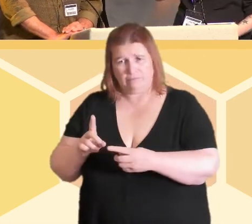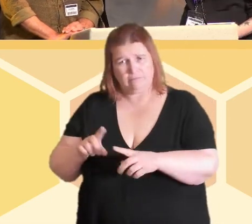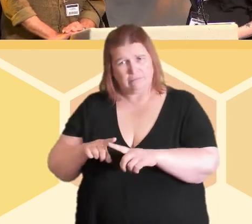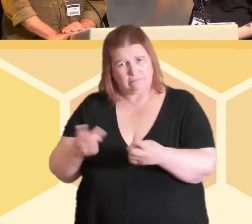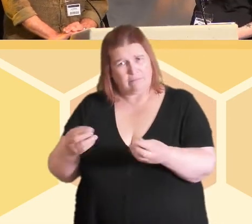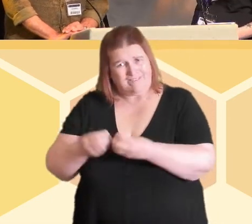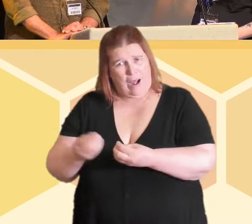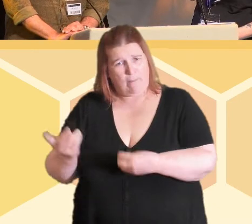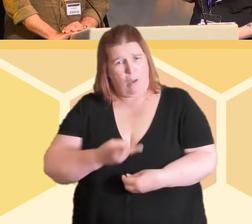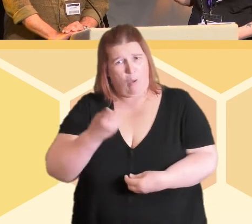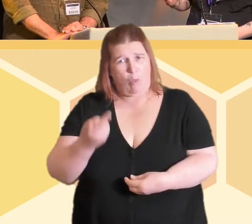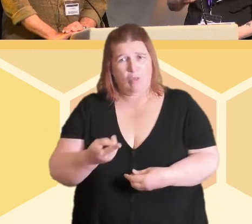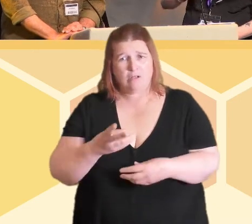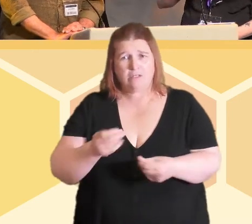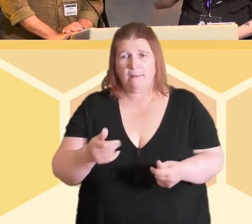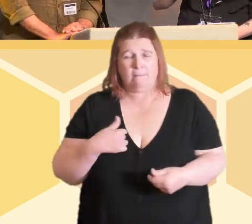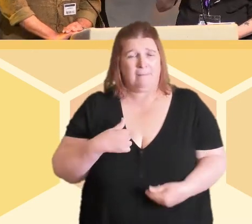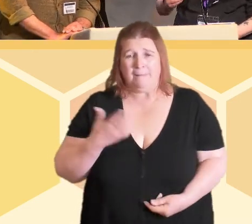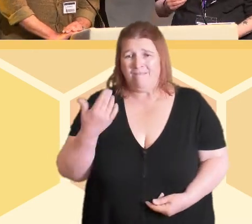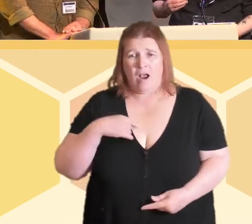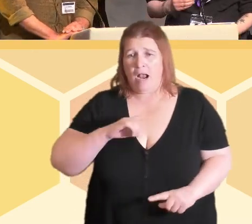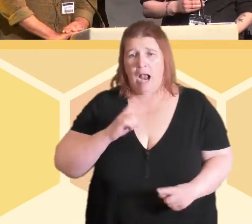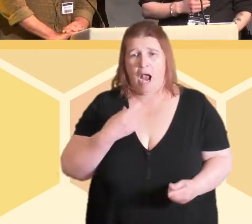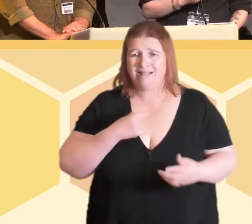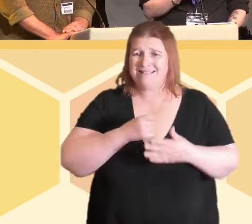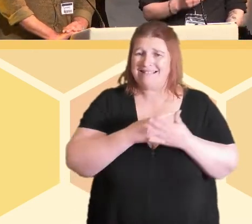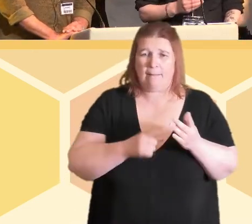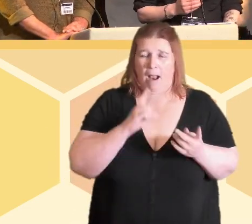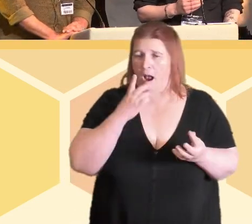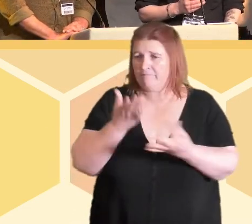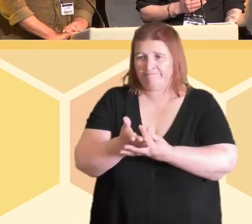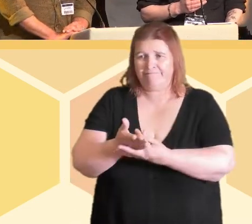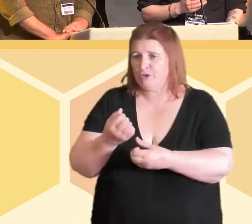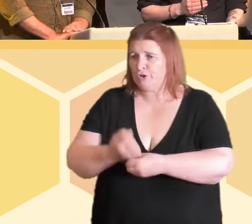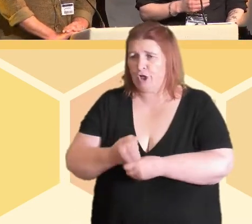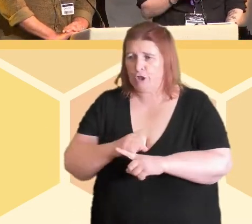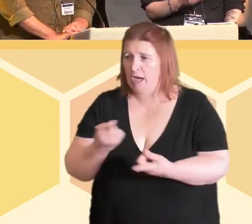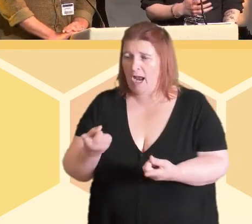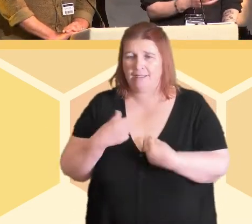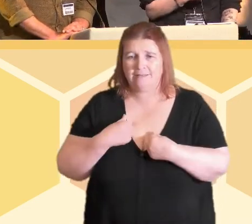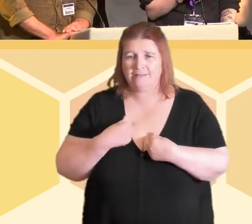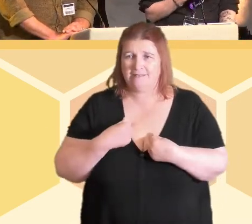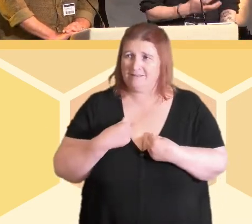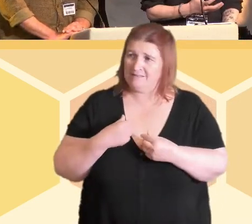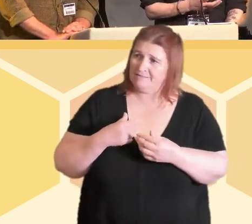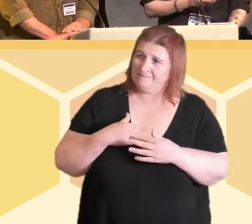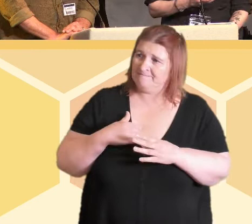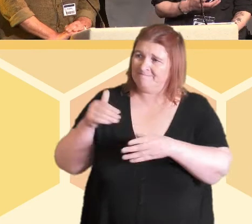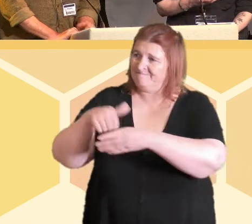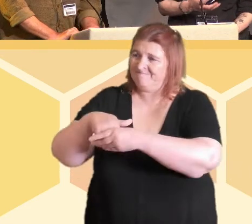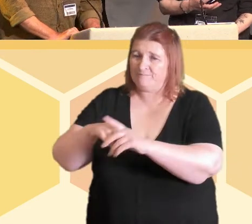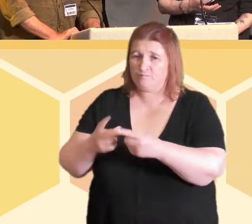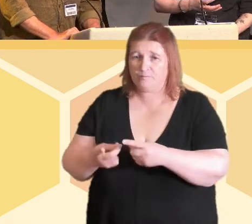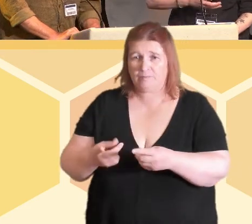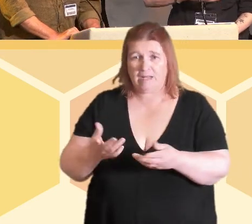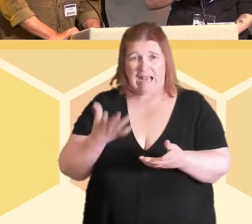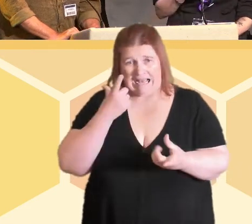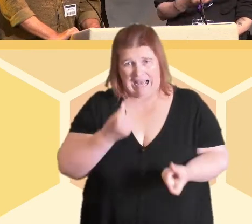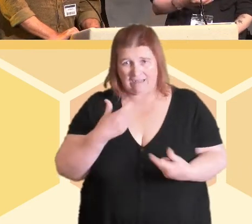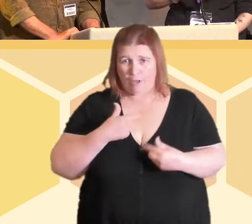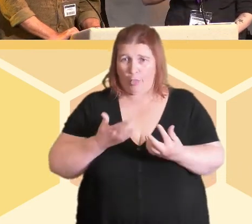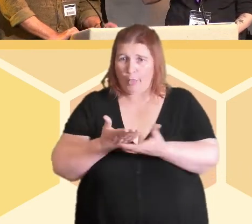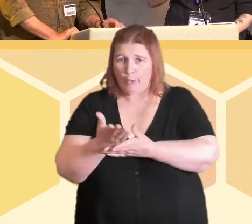normally felt left out of church due to disability or accessibility, the chance to be part of a church services